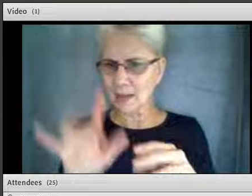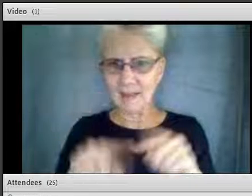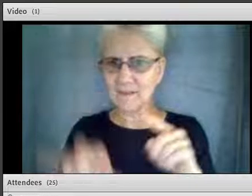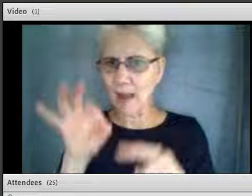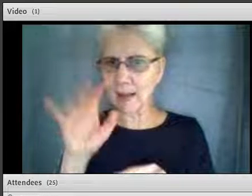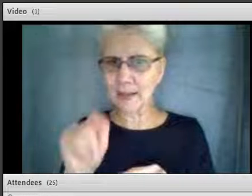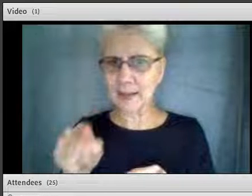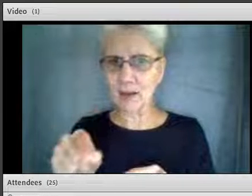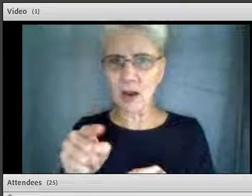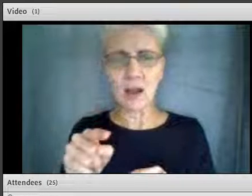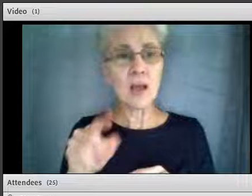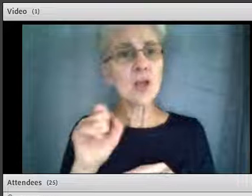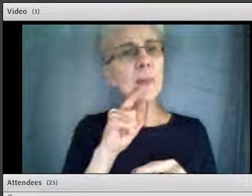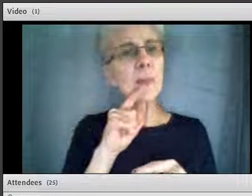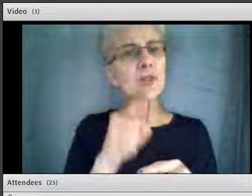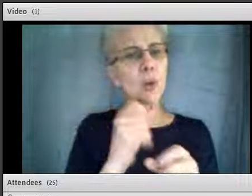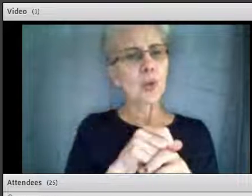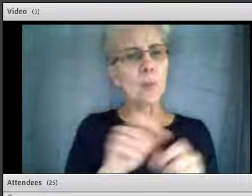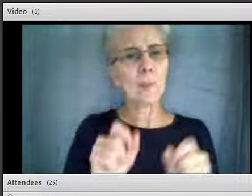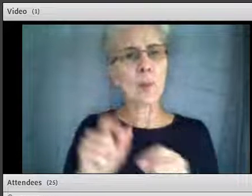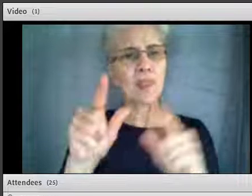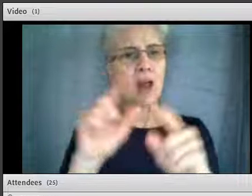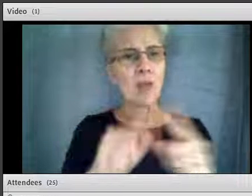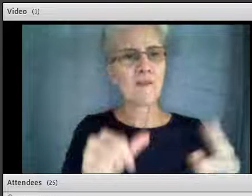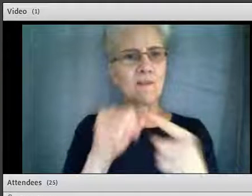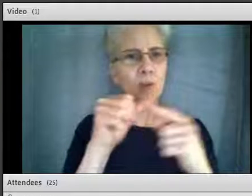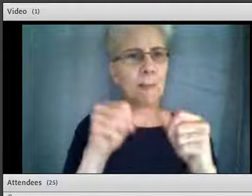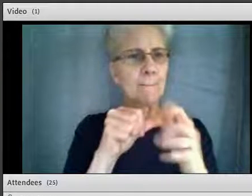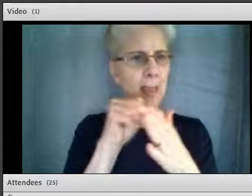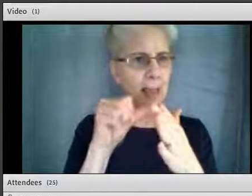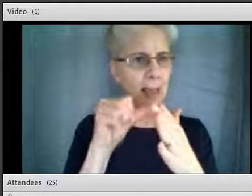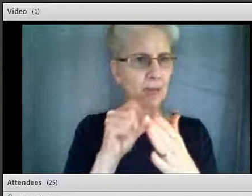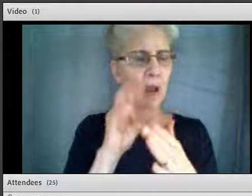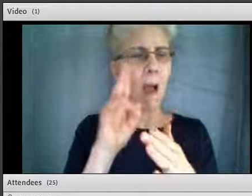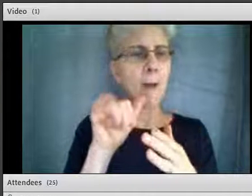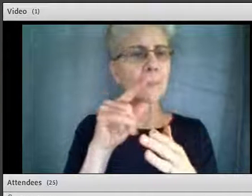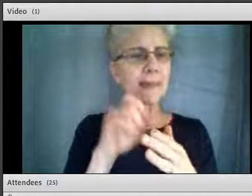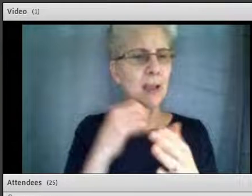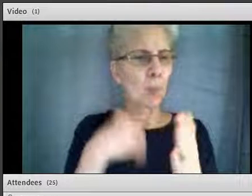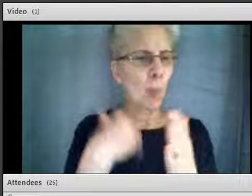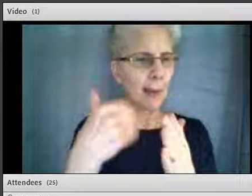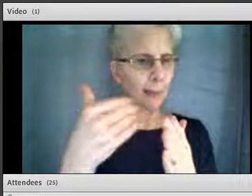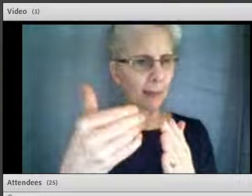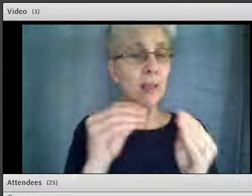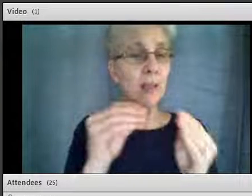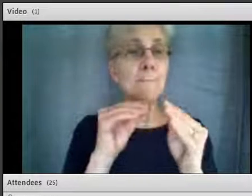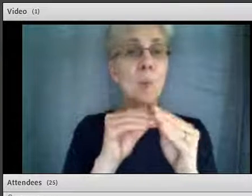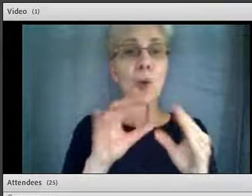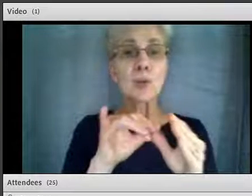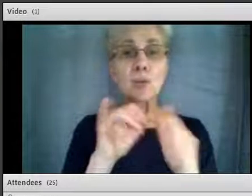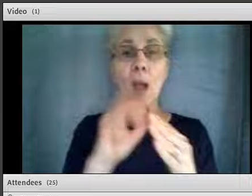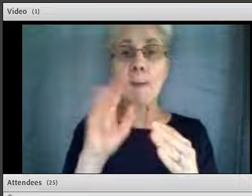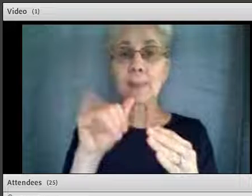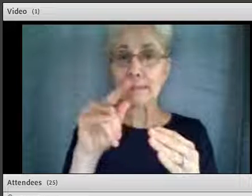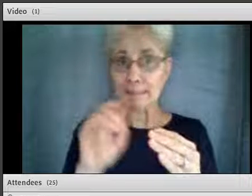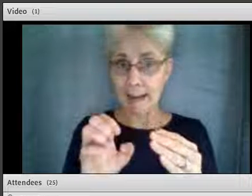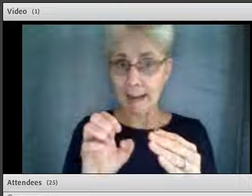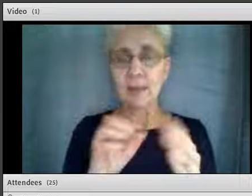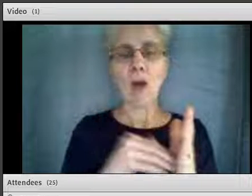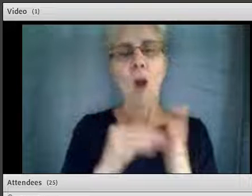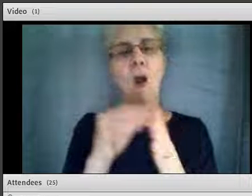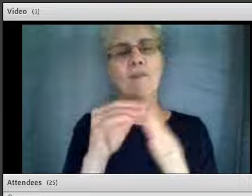front page. But just update your page regularly. The more you update your content, the more it's going to be accurate, and the more you're going to be